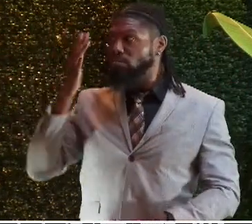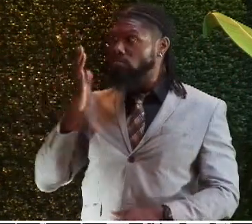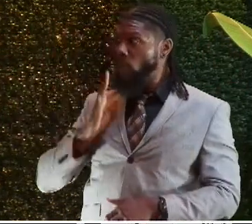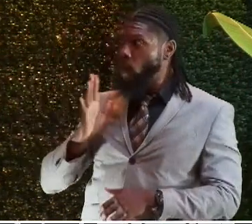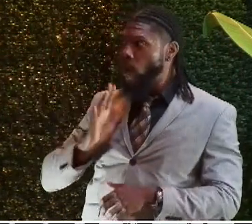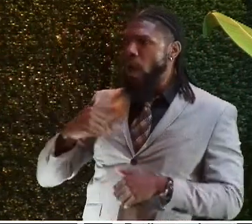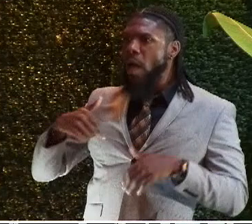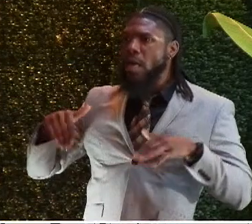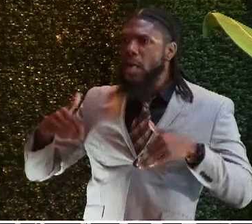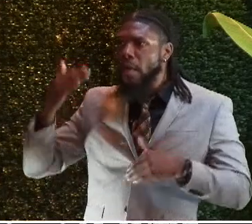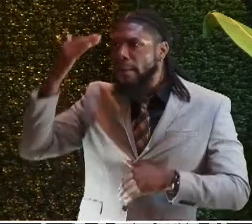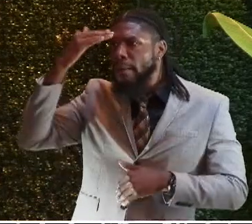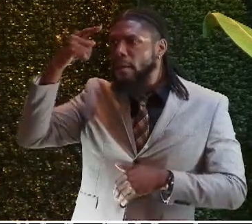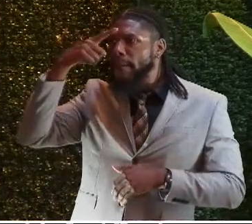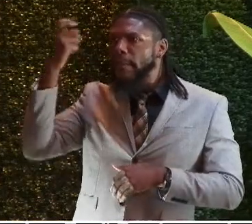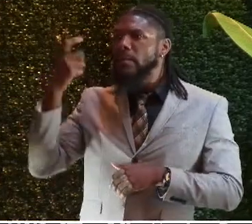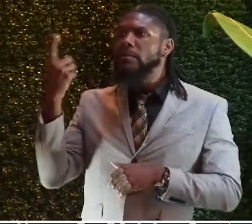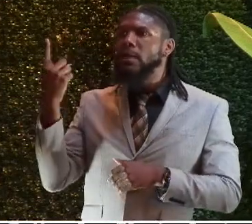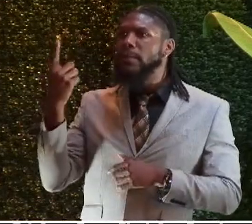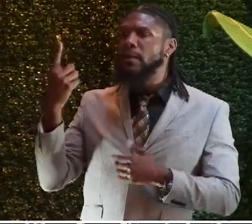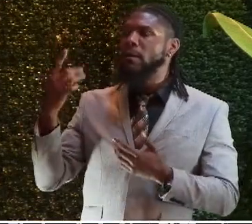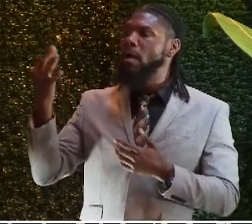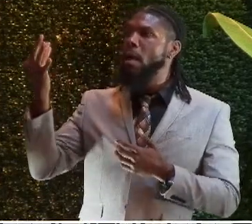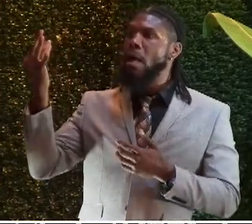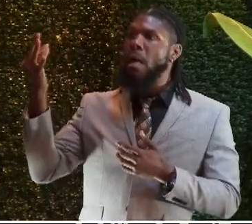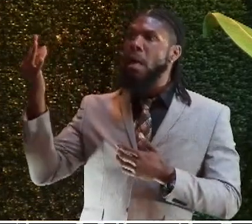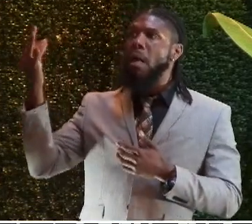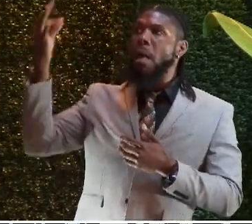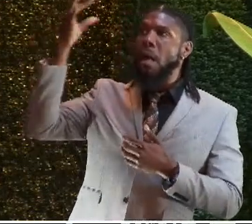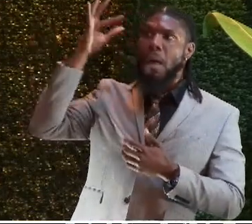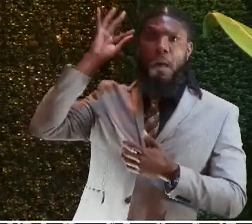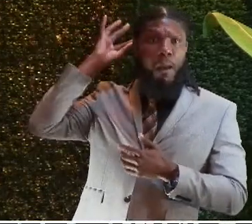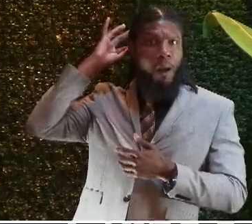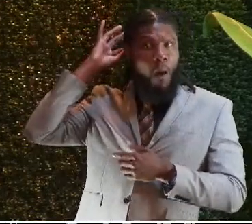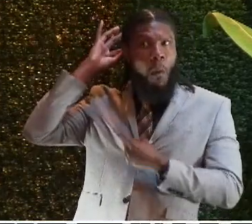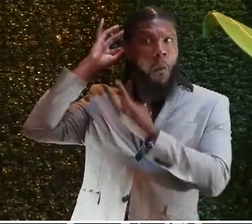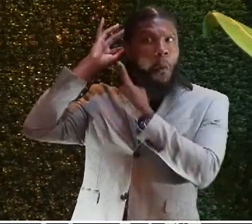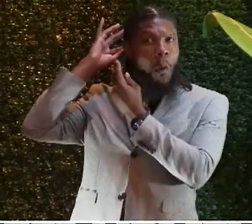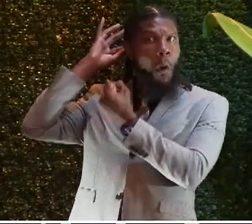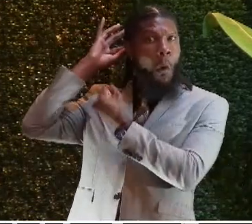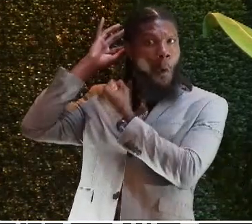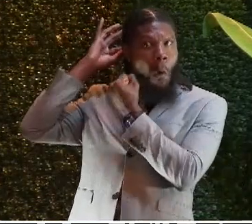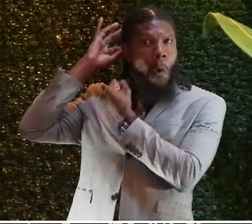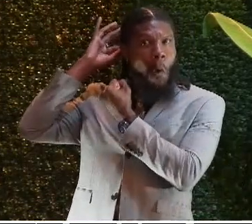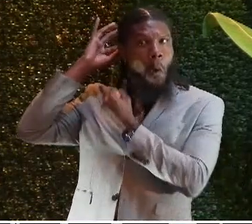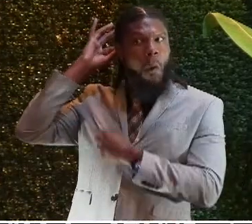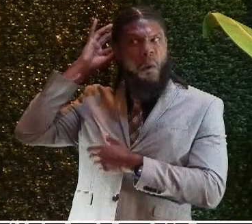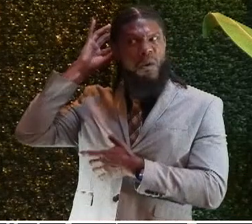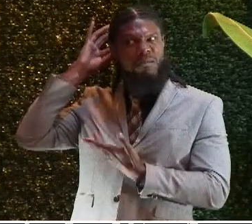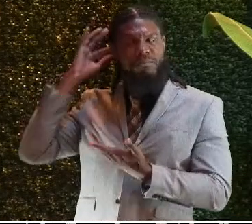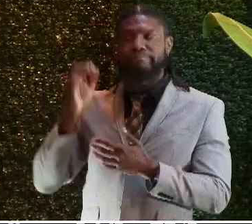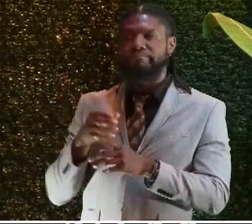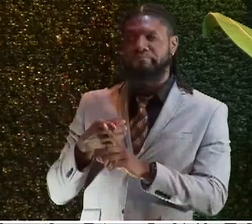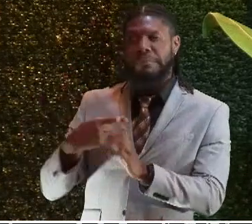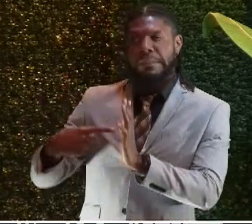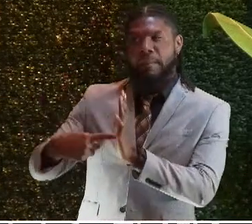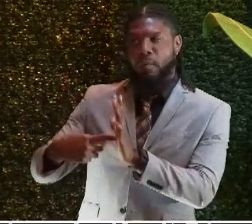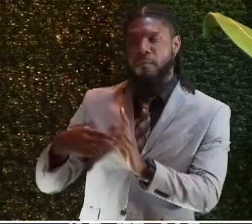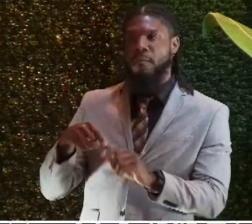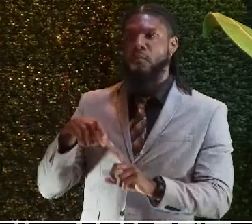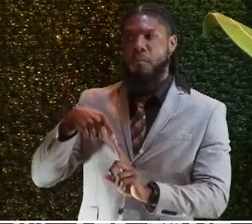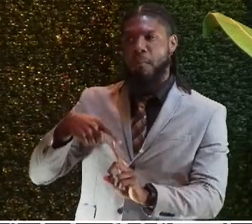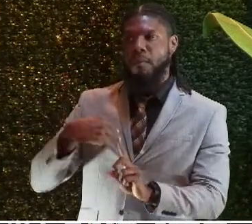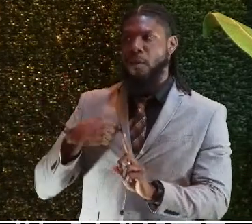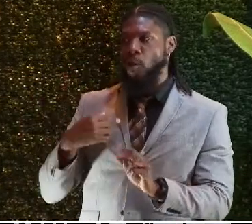because a seed was planted and it was like, oh, we're gonna get back to that later. Case in point, when I was growing up,